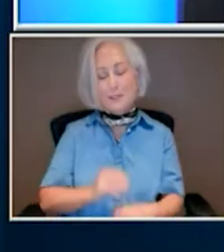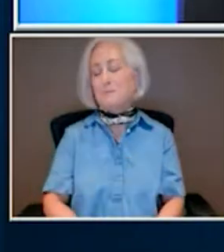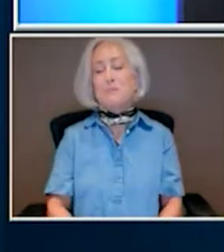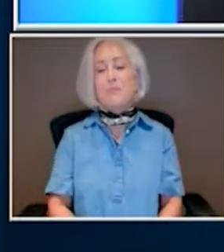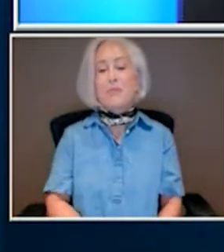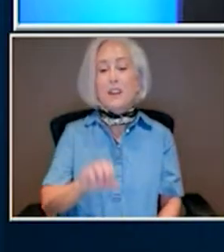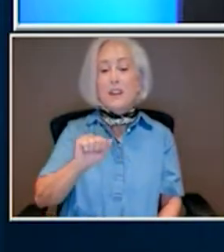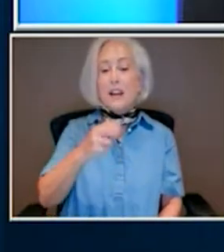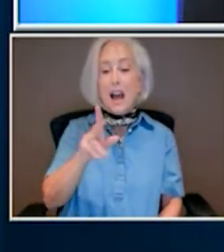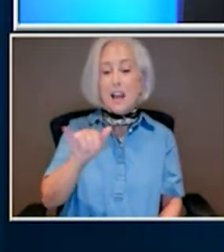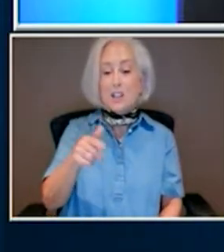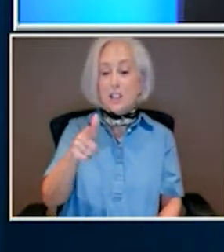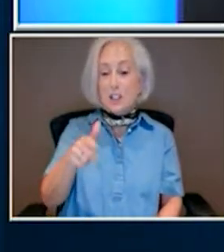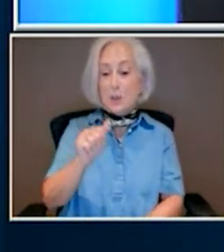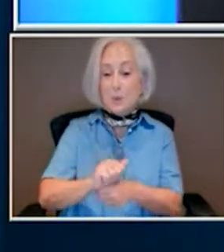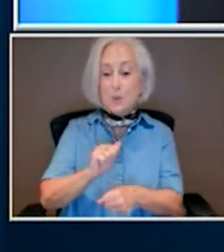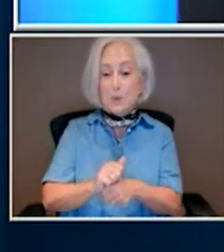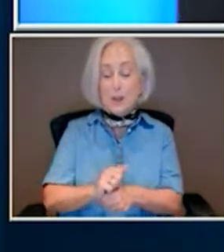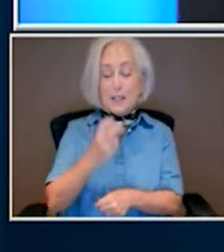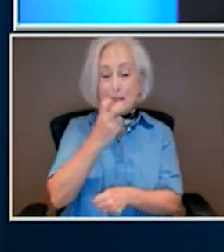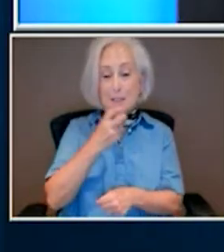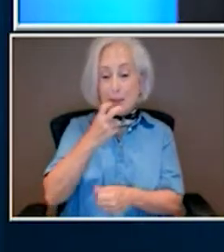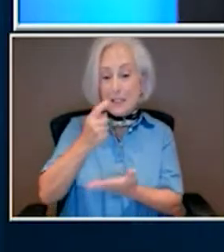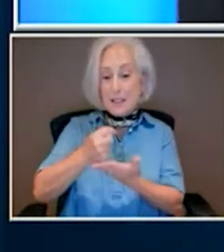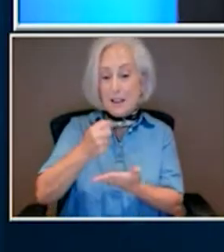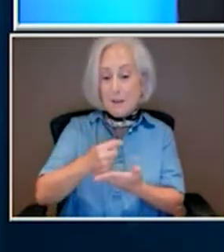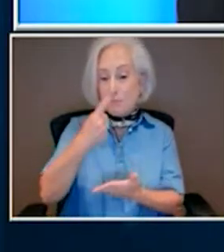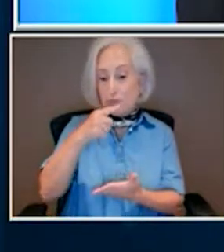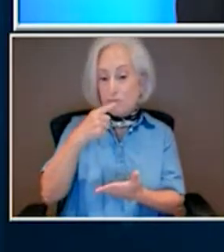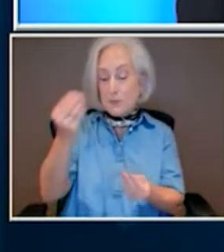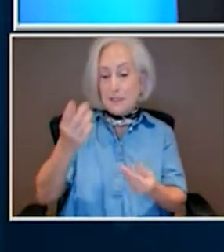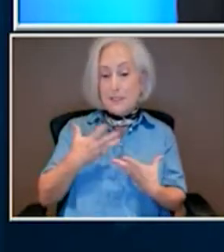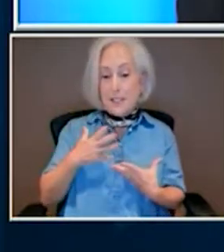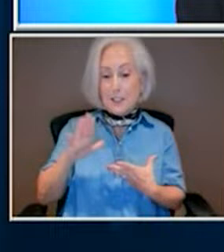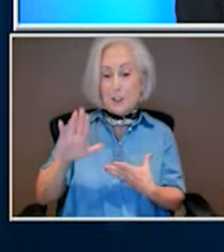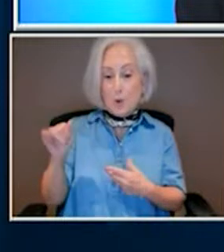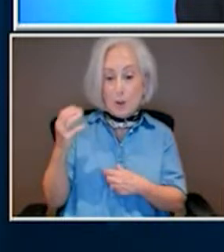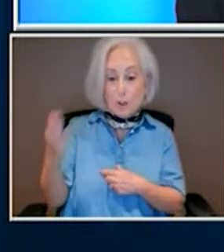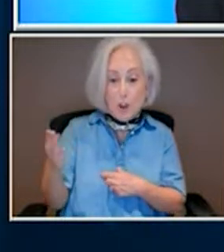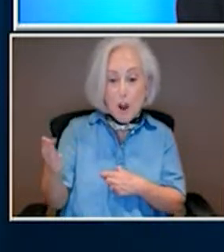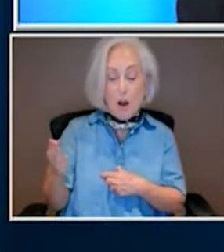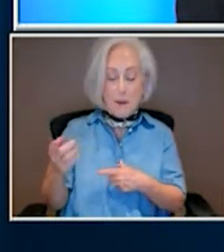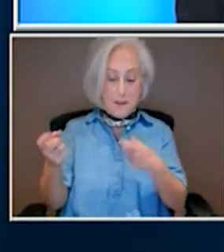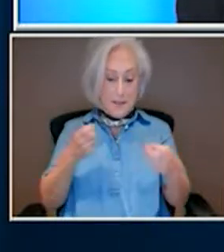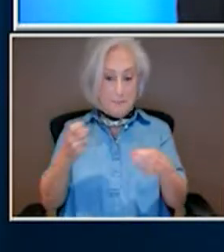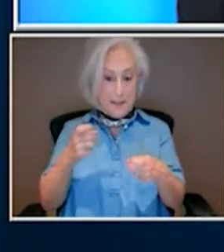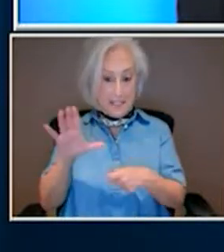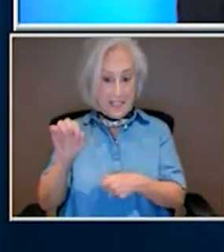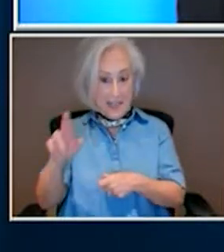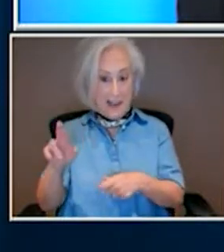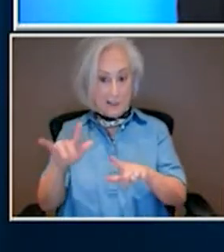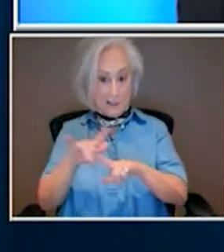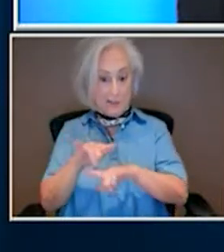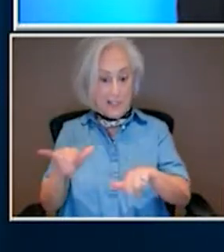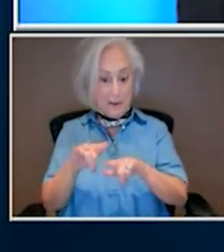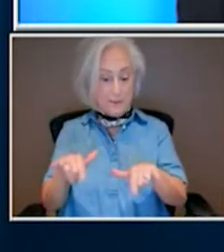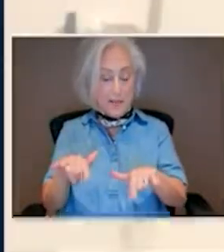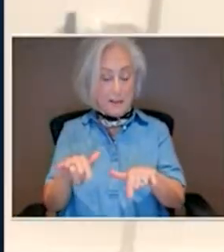as a speech therapist. Tell us about your job and dealing with cancer at the same time. That can never be